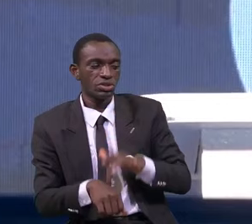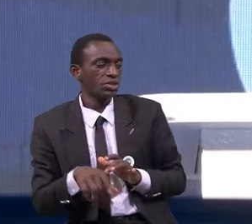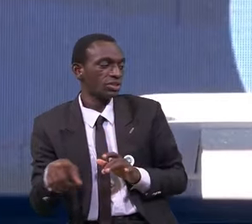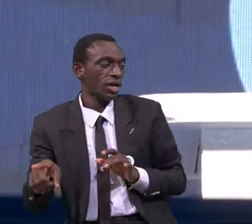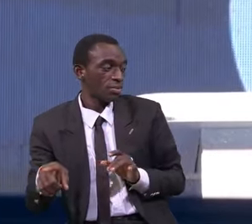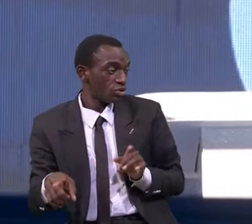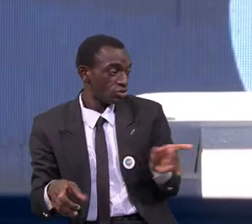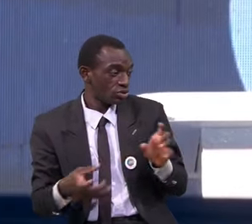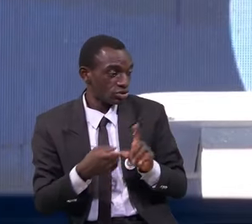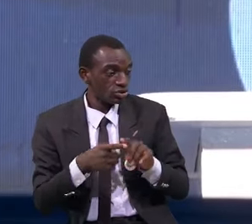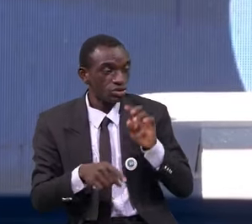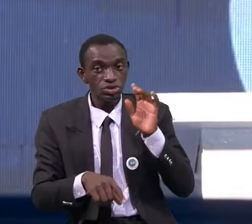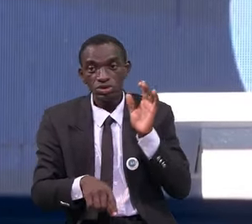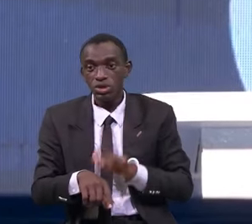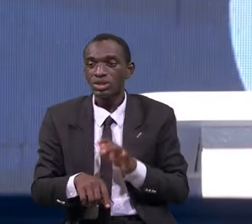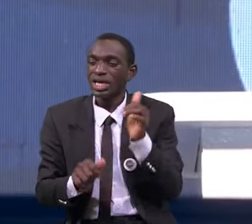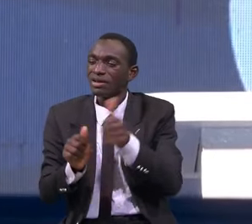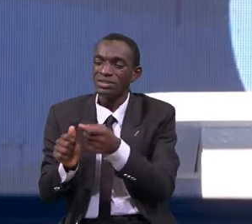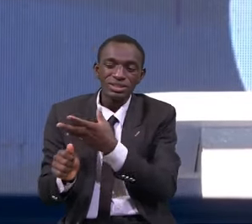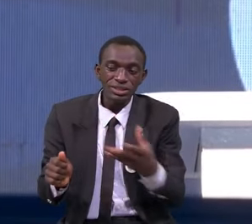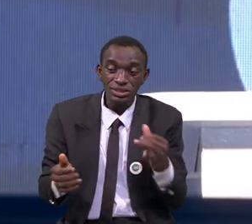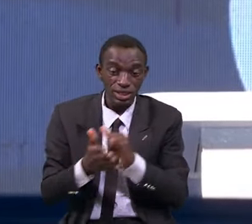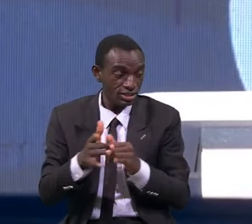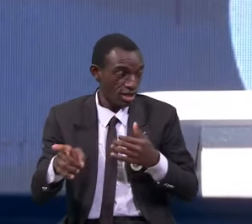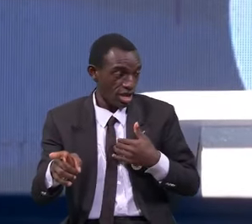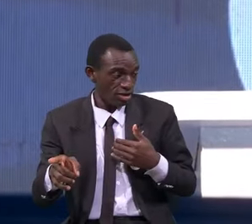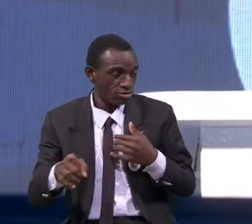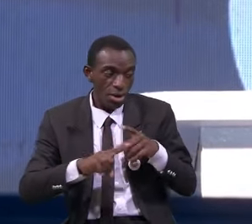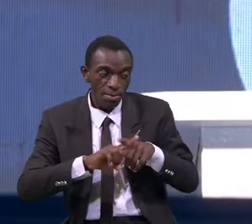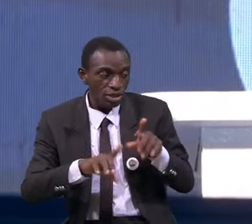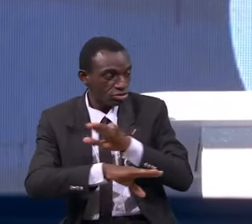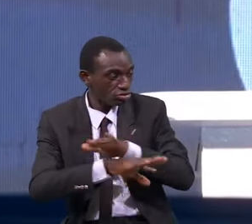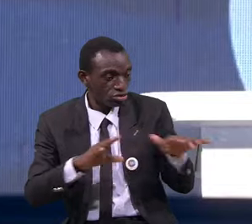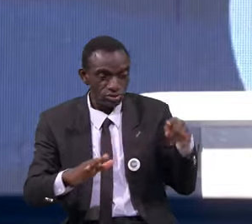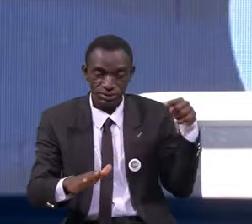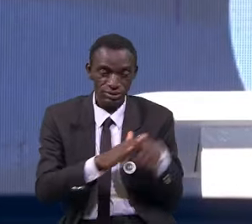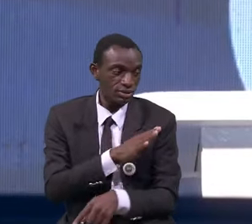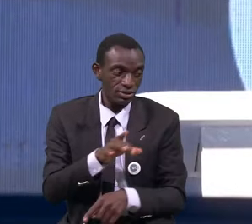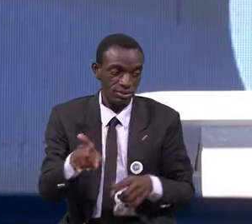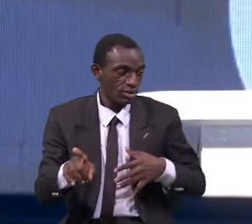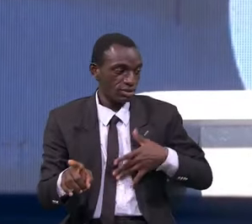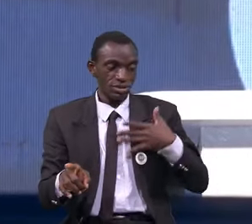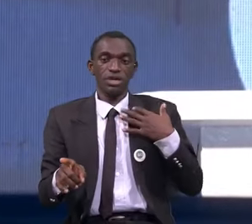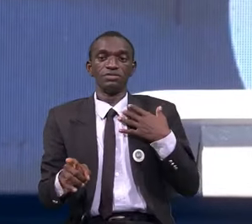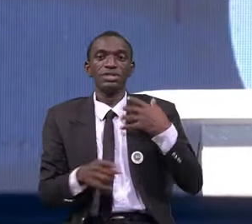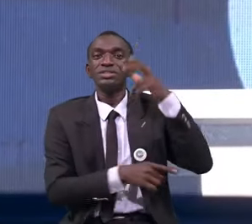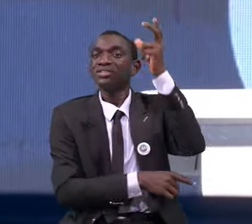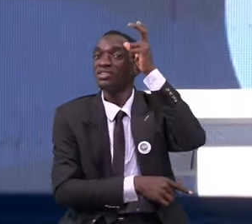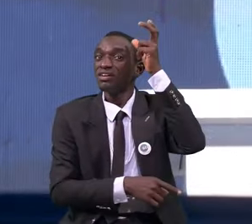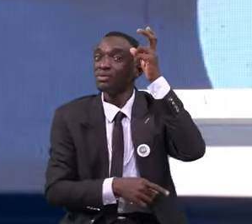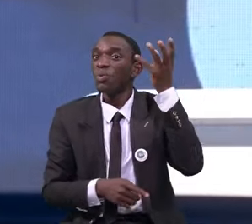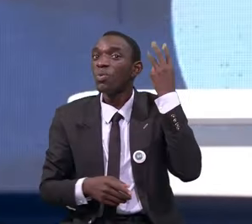has. But spare his life. How happy the devil was.